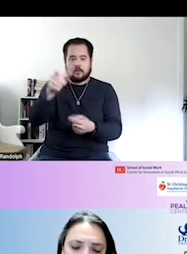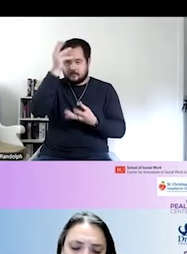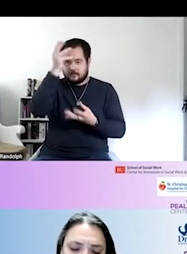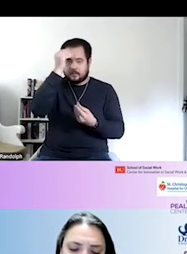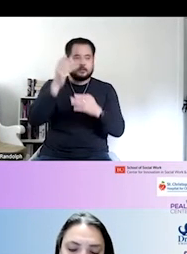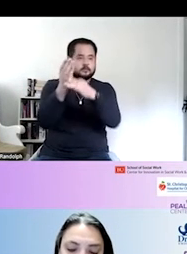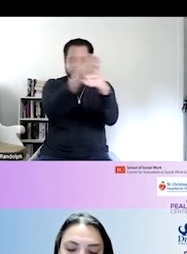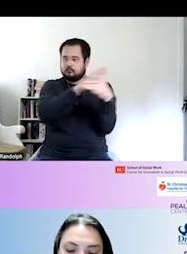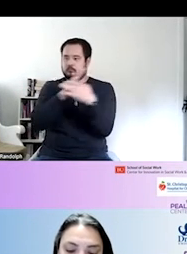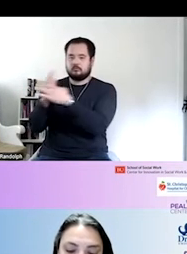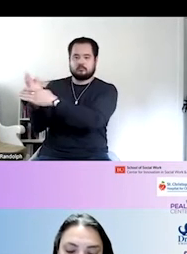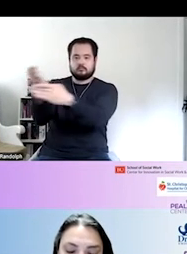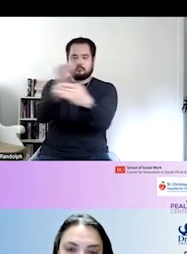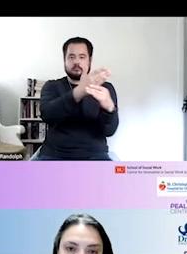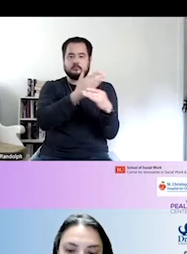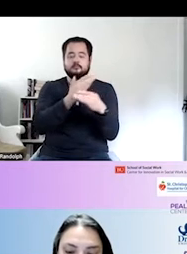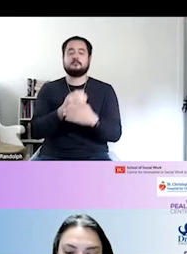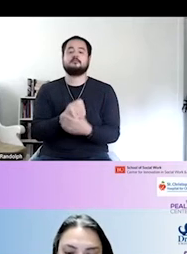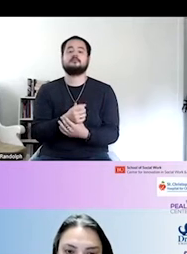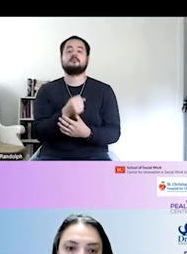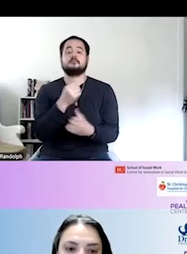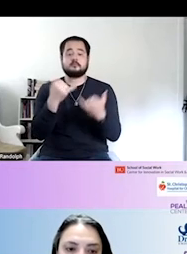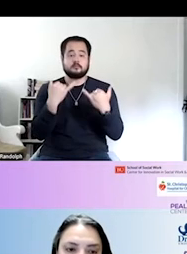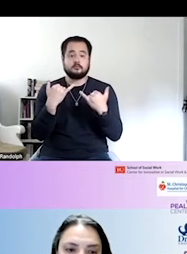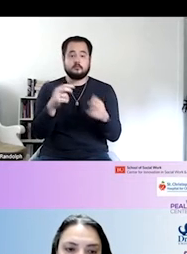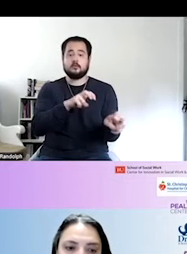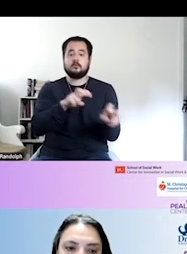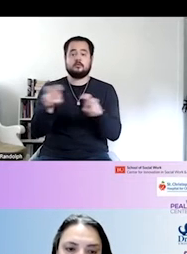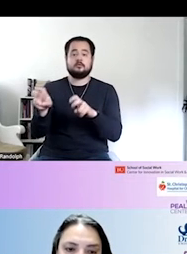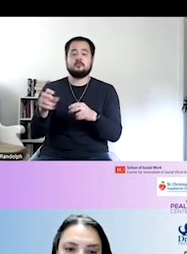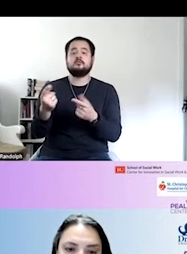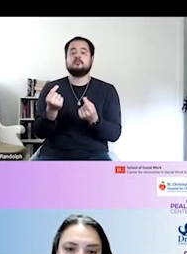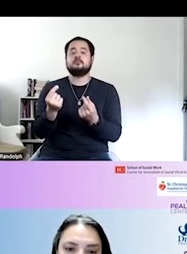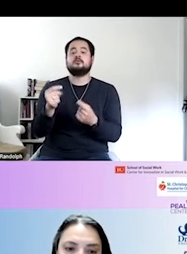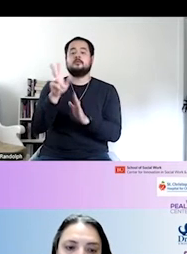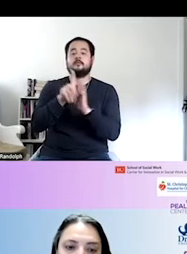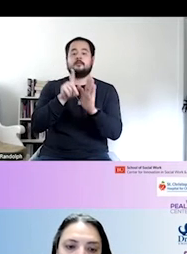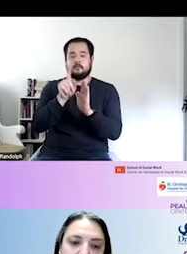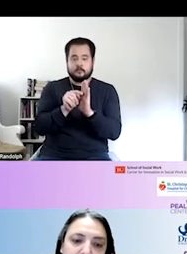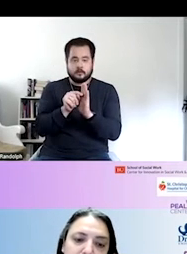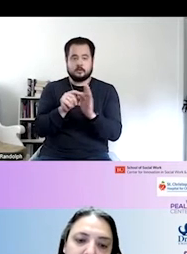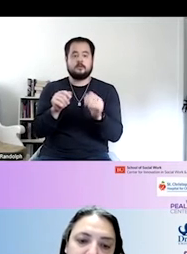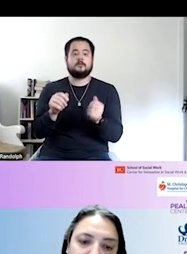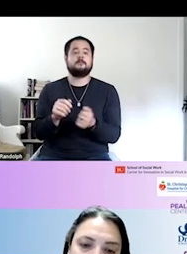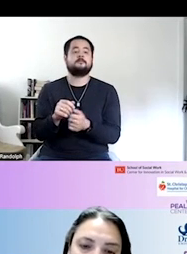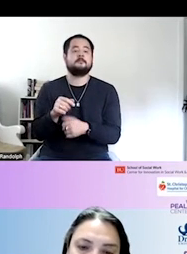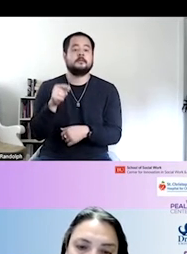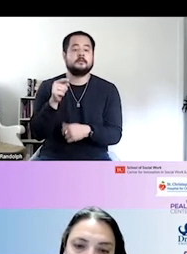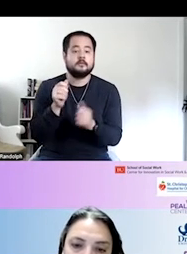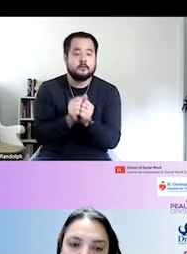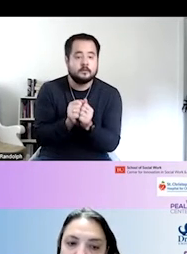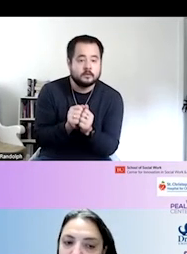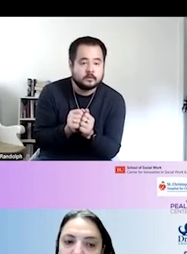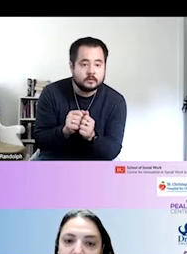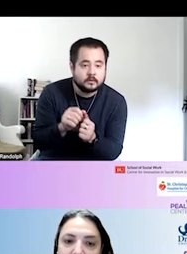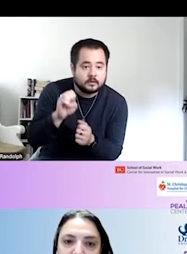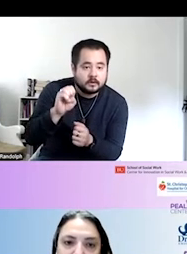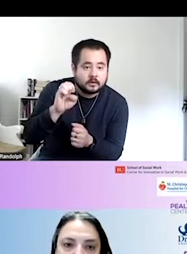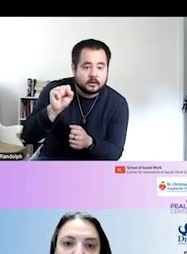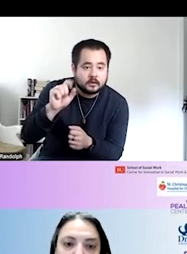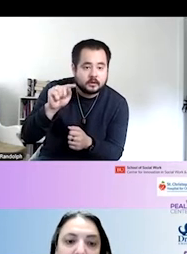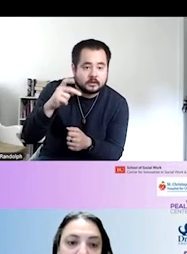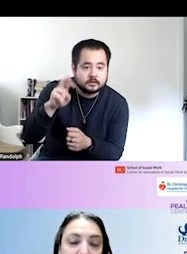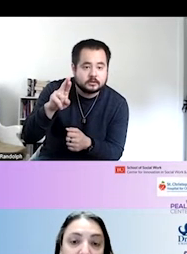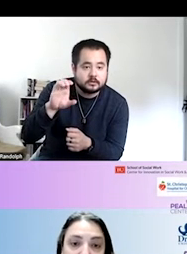want to transition over to a video with my colleague and mentor on the next slide, Dr. Esther Chernak, who's the director of the Center for Public Health Readiness and